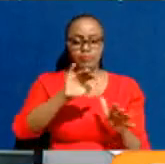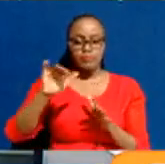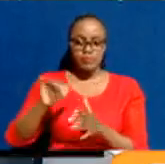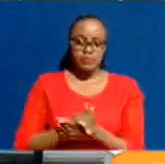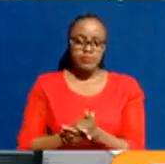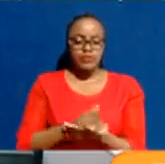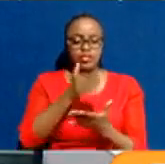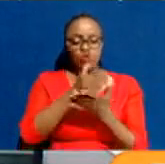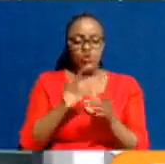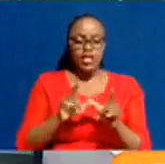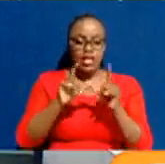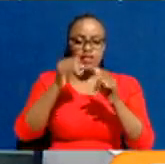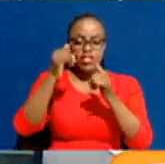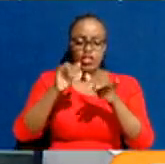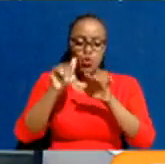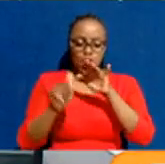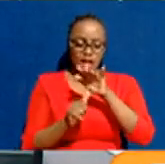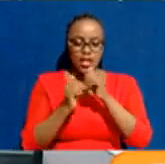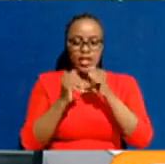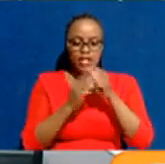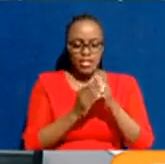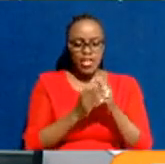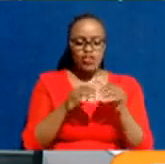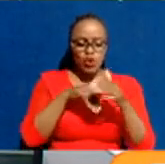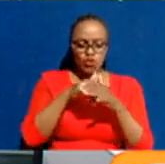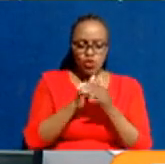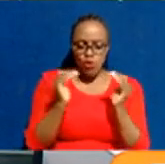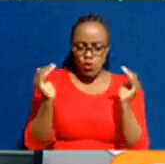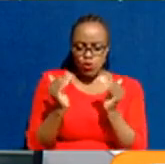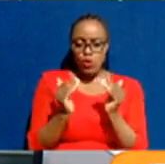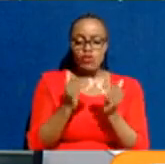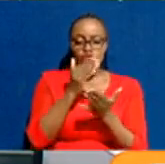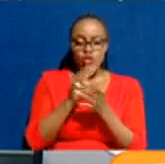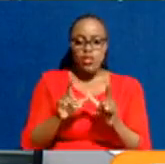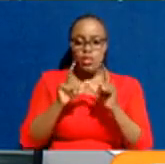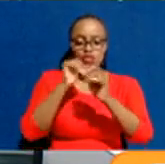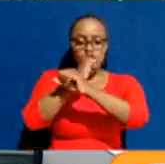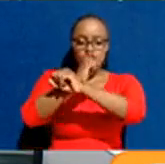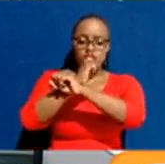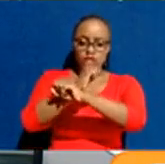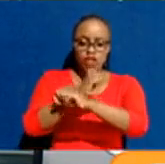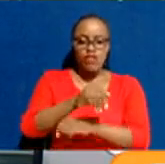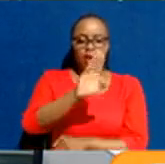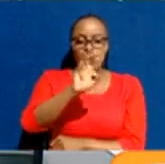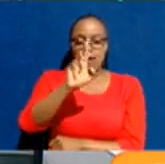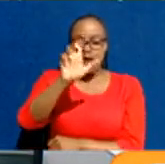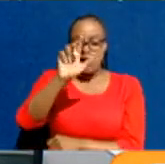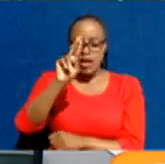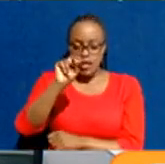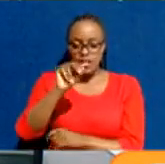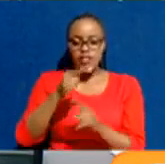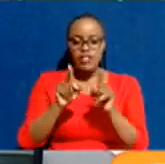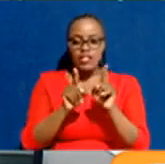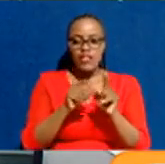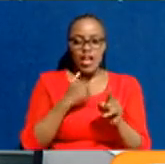True Talents of Africa, the new under 19 Ligi Ndogo East Africa champions. True Talents dethroned defending champions Berlin FC from Garissa,